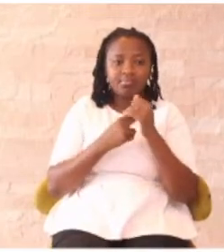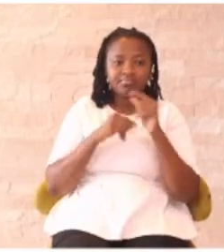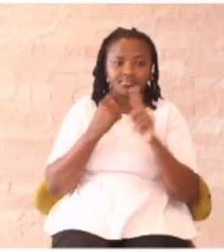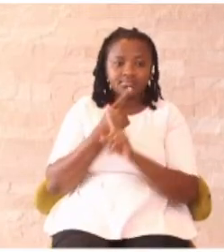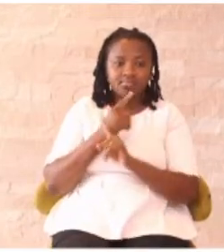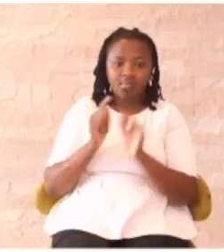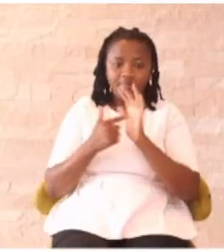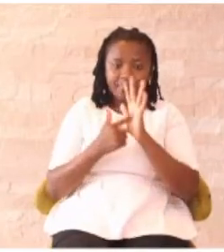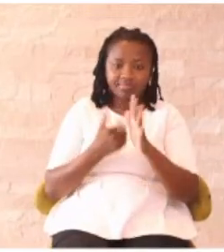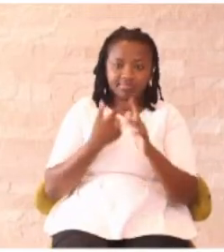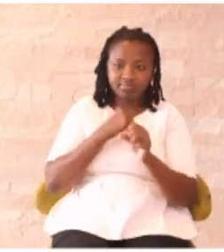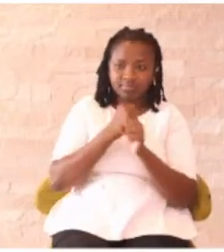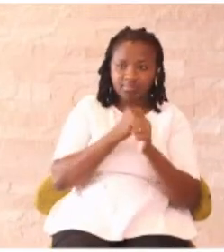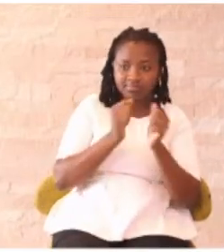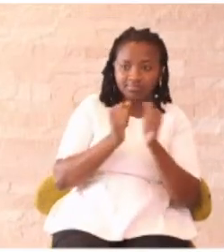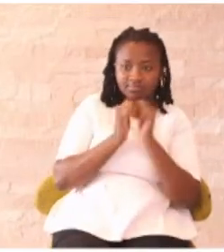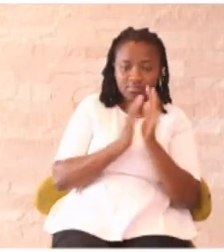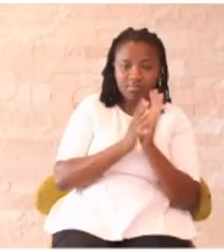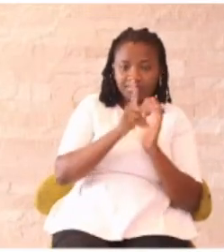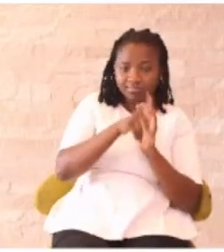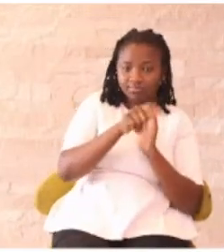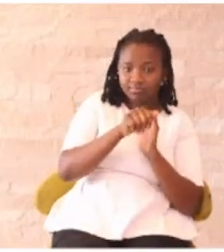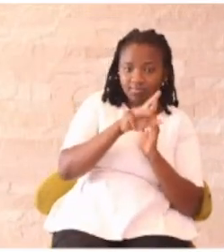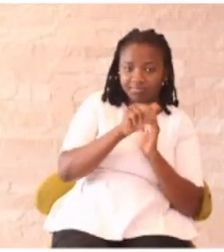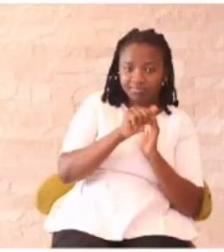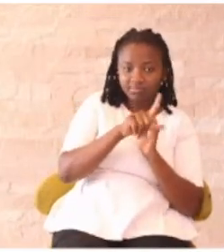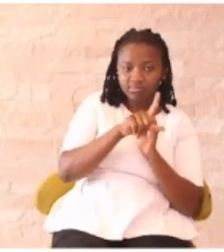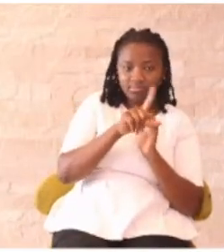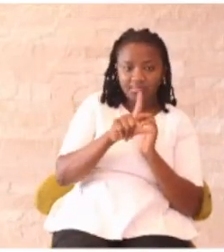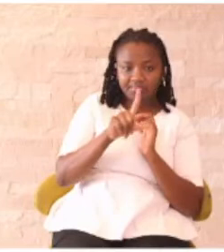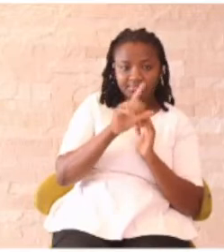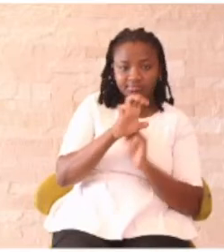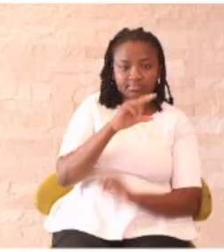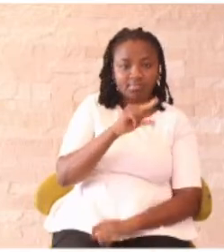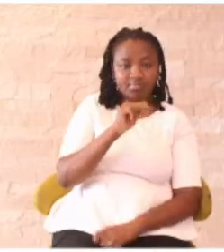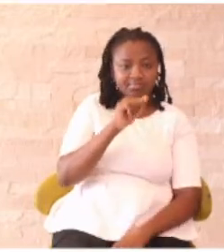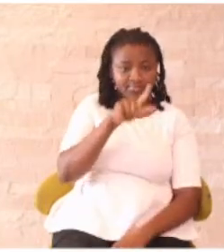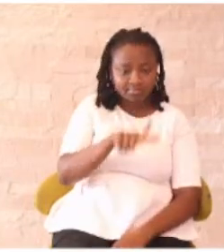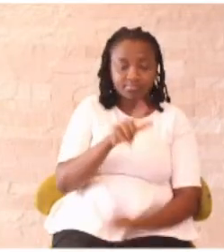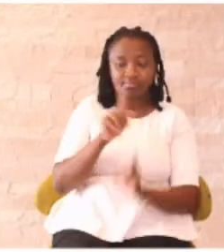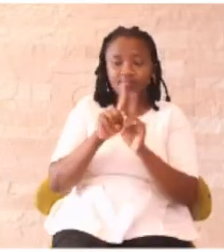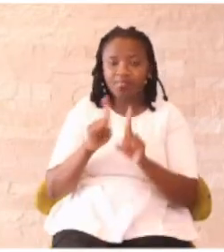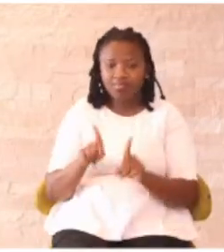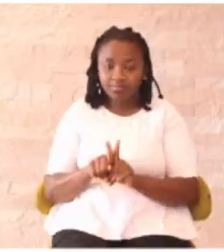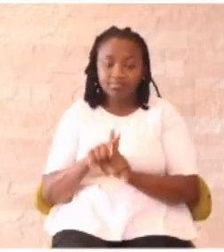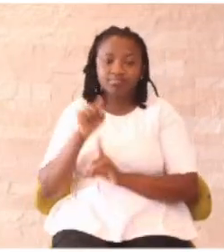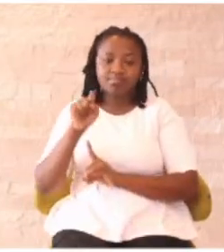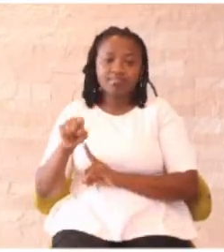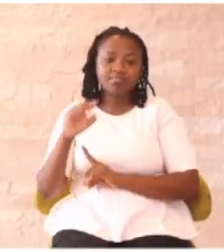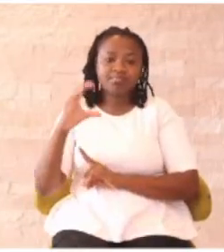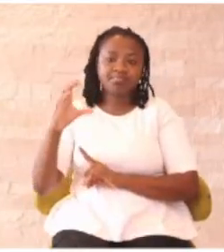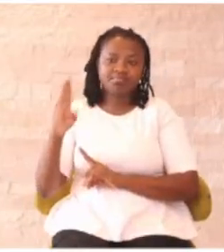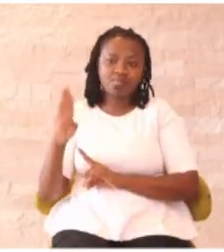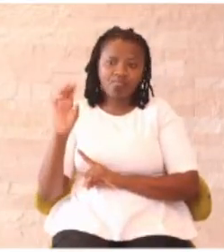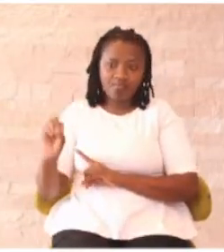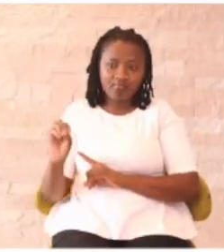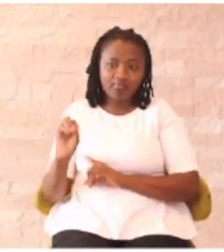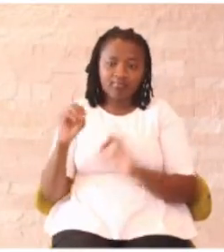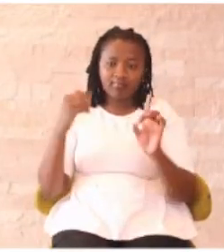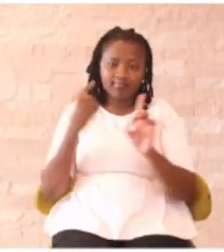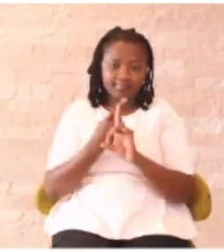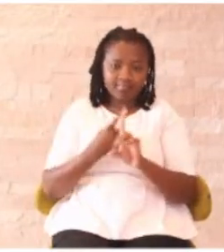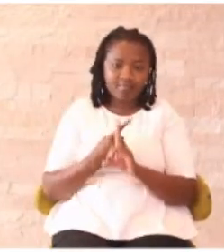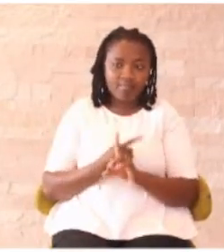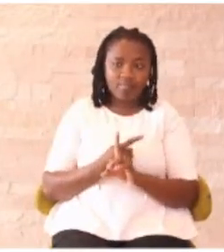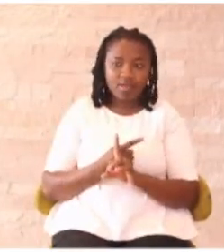with paralegals and working with community-based organizations and male champions. So in this particular area, we are seeing the